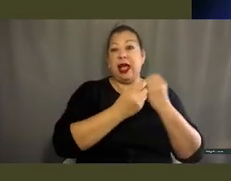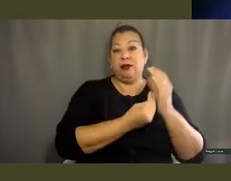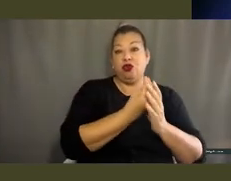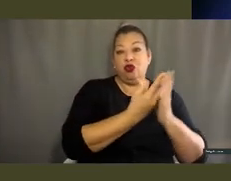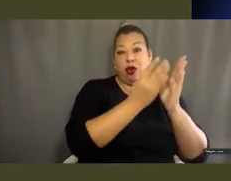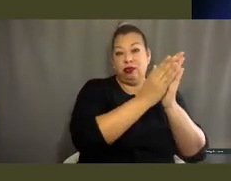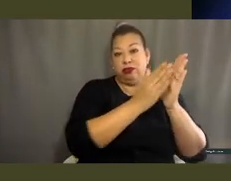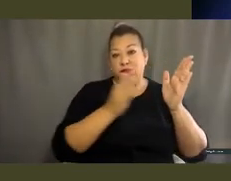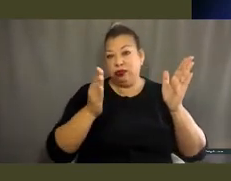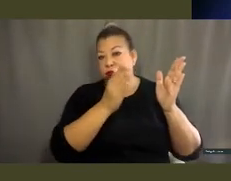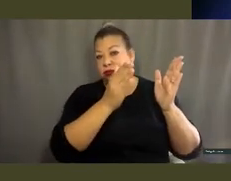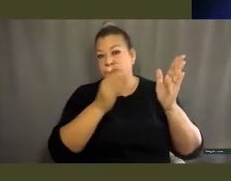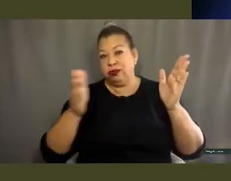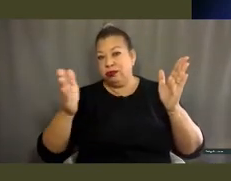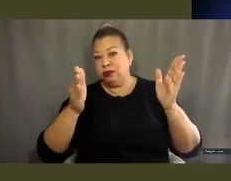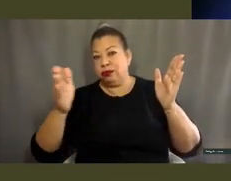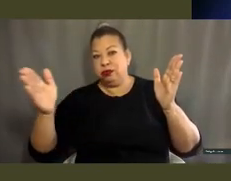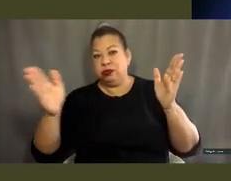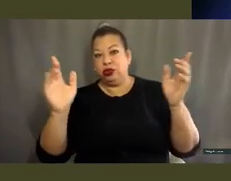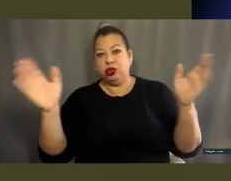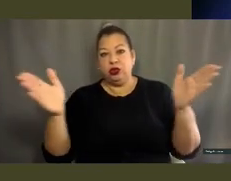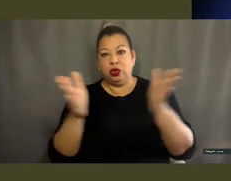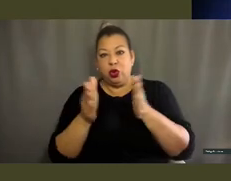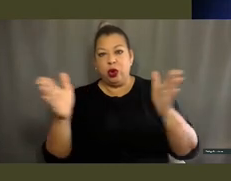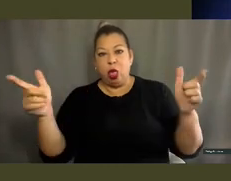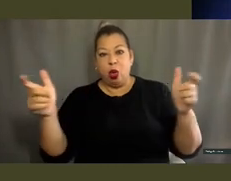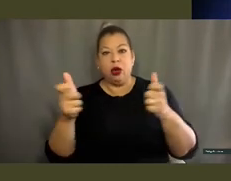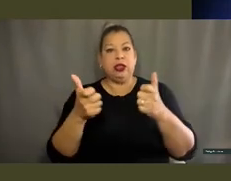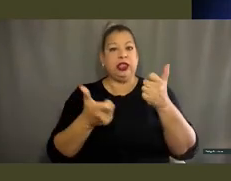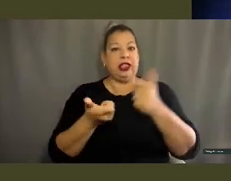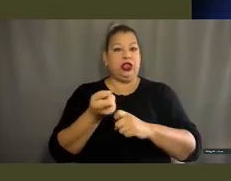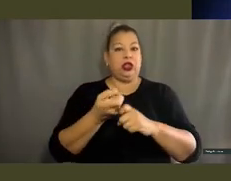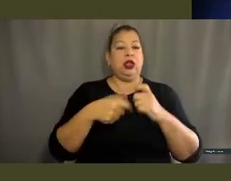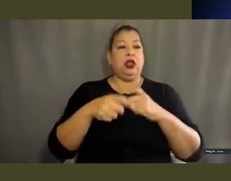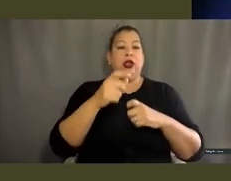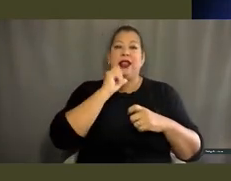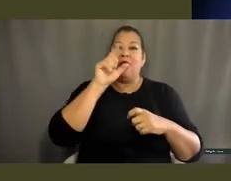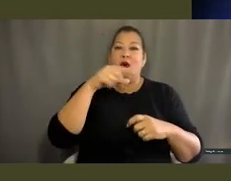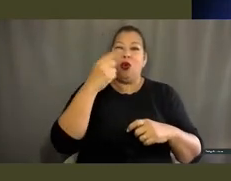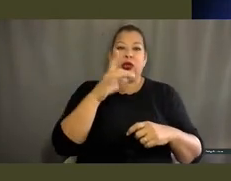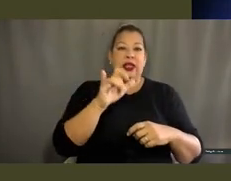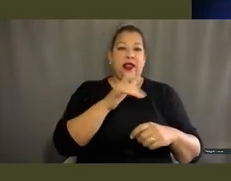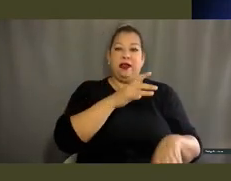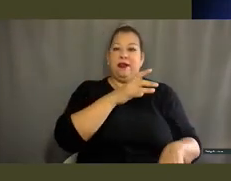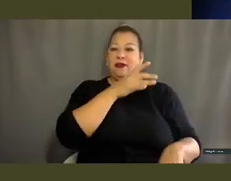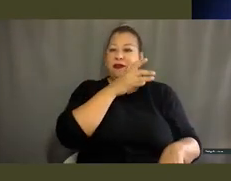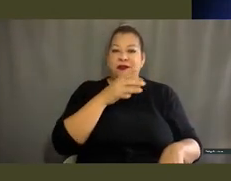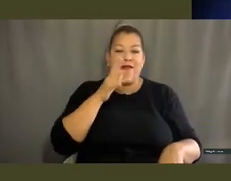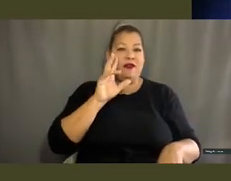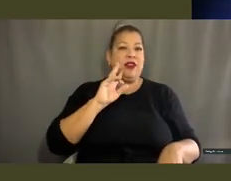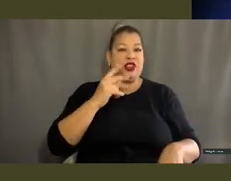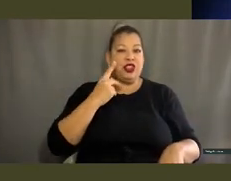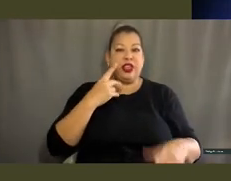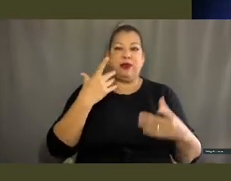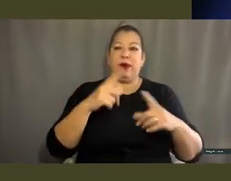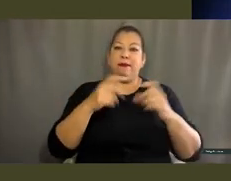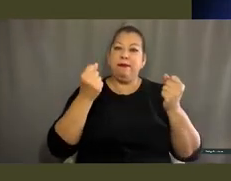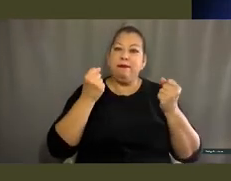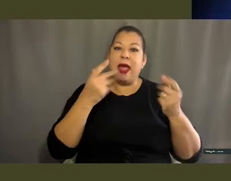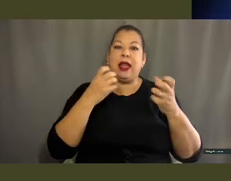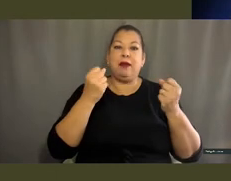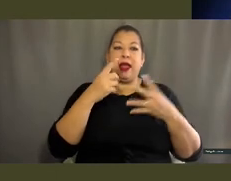on and on, right? So it's not just the temperature and precipitation, but all of the other ways that this is being that climate change